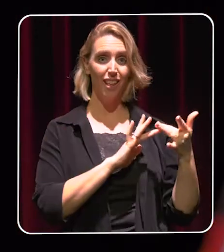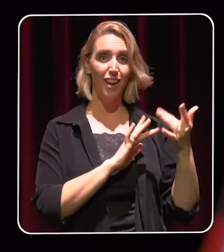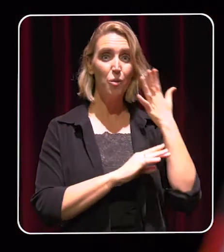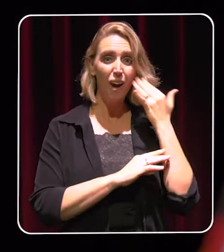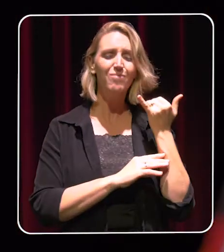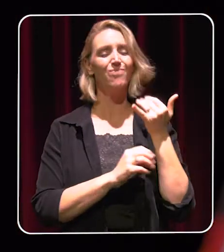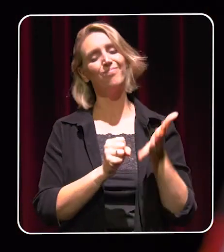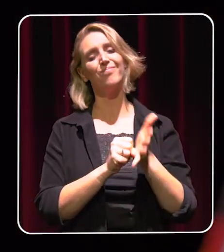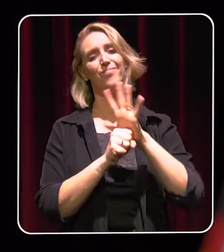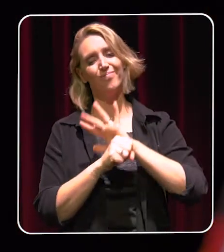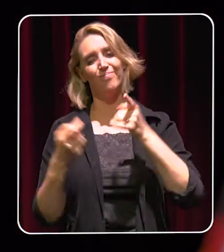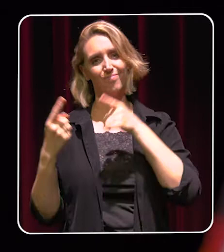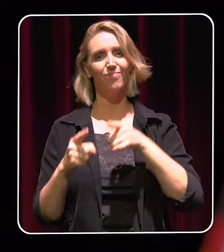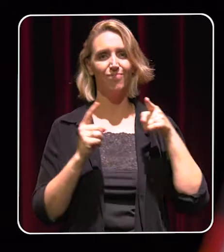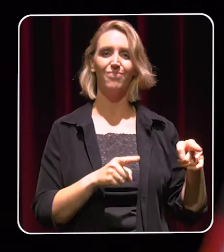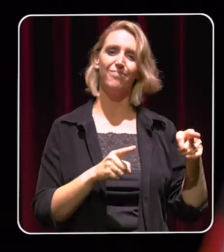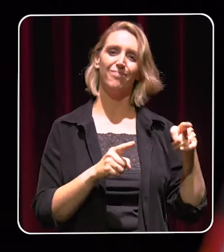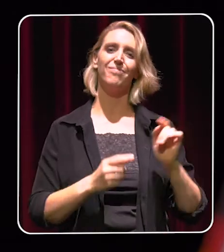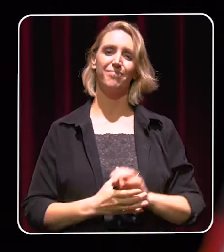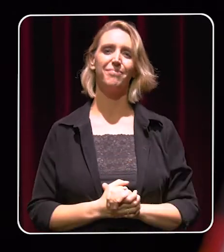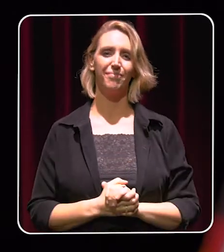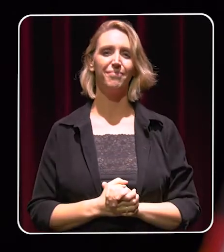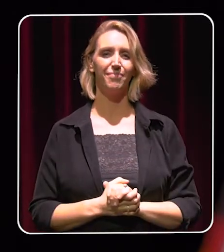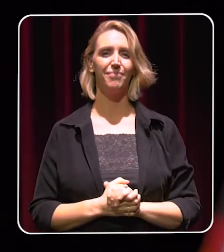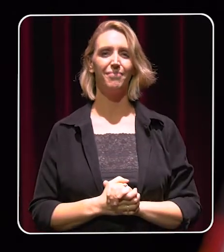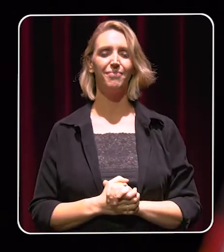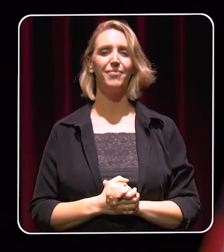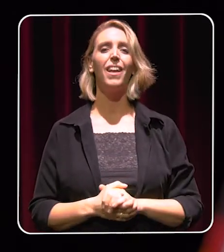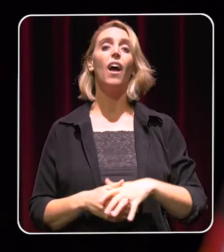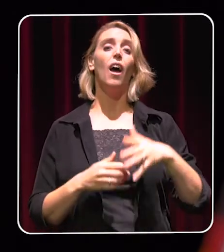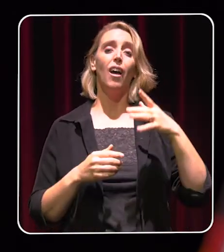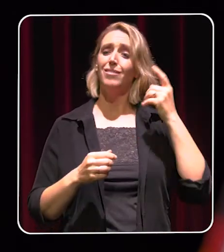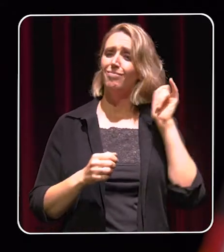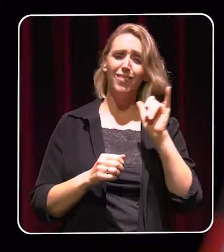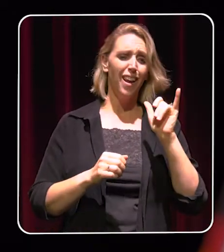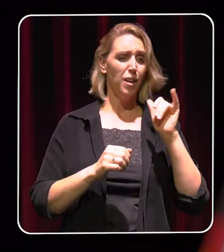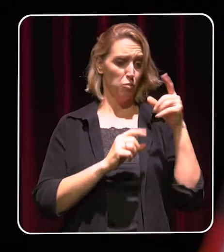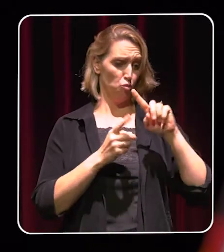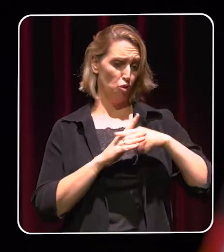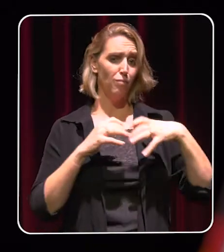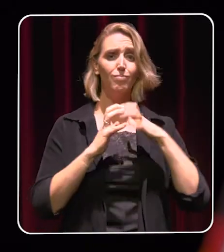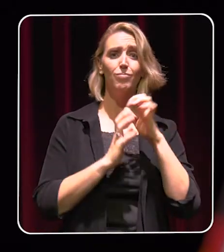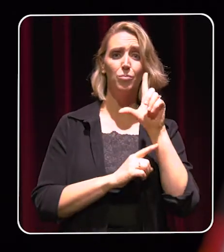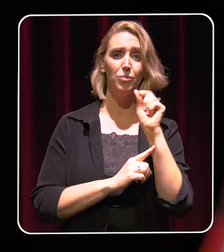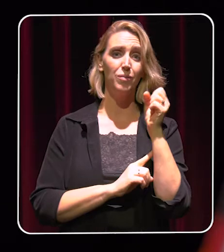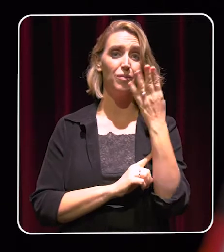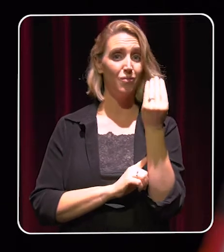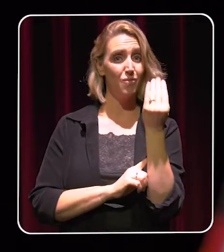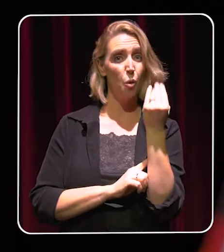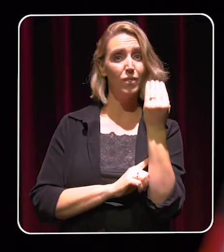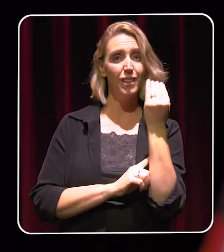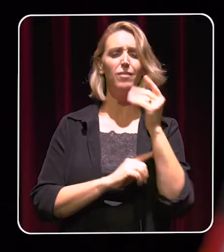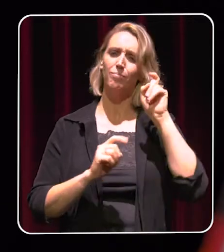the times we find ourselves in have so often necessitated. But in keeping with the tradition that we began in 2014, the